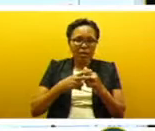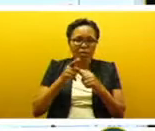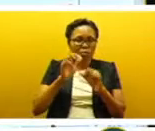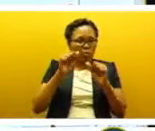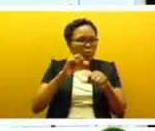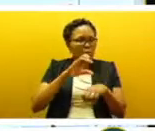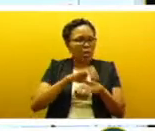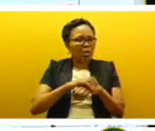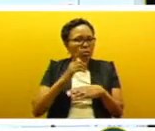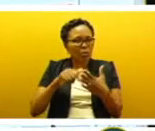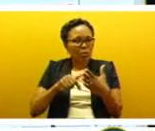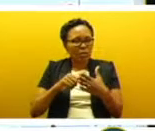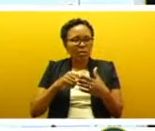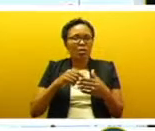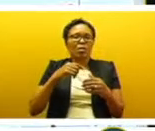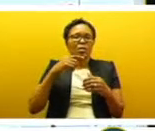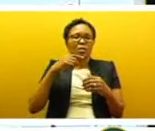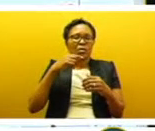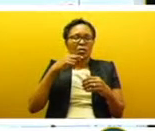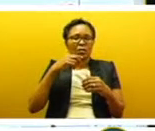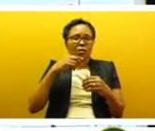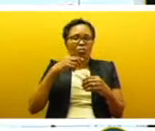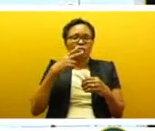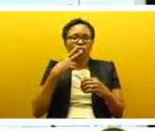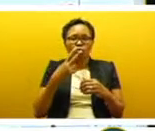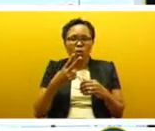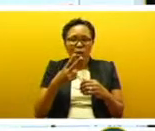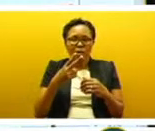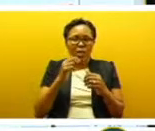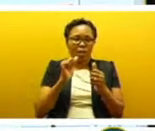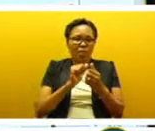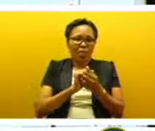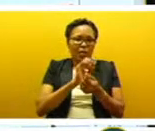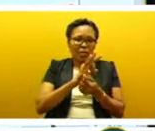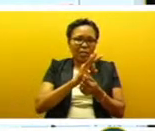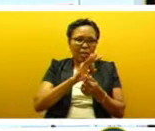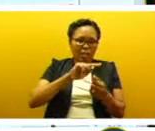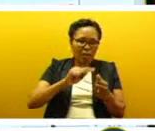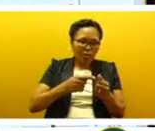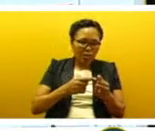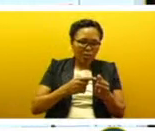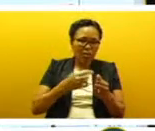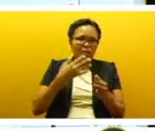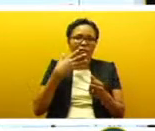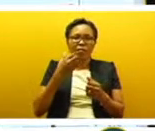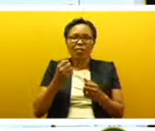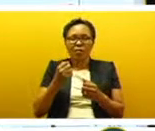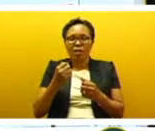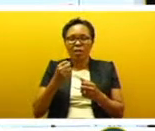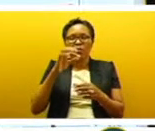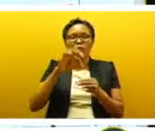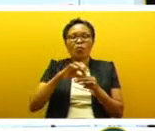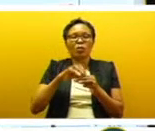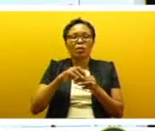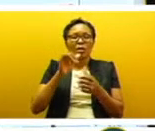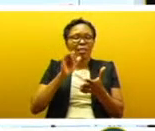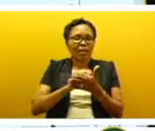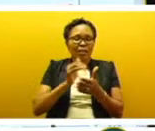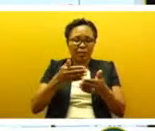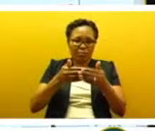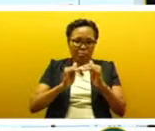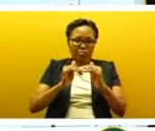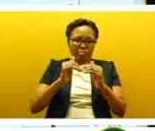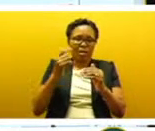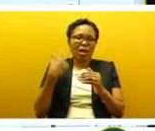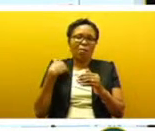a figure of about 213,500 votes. That's the maximum that could be transmitted, not